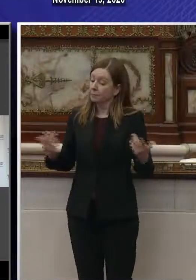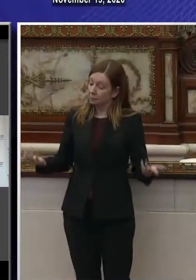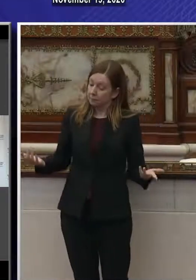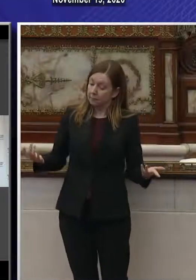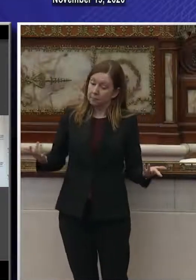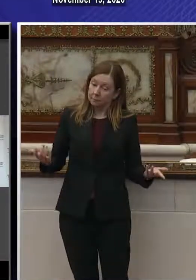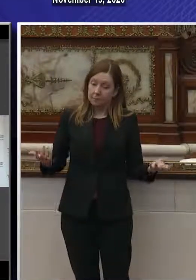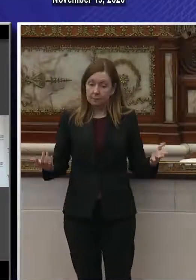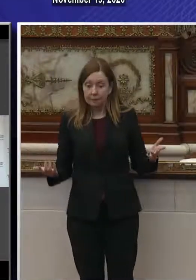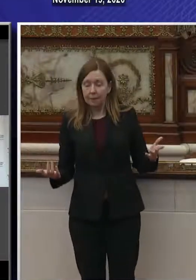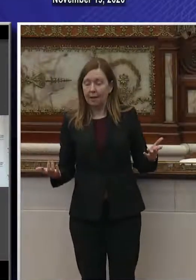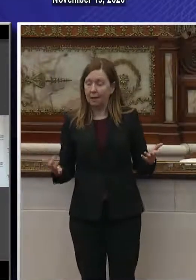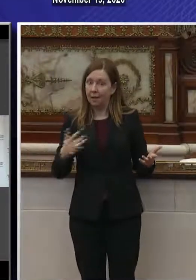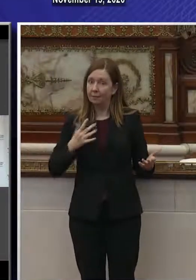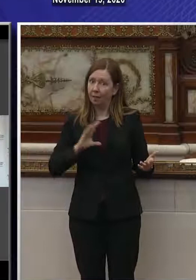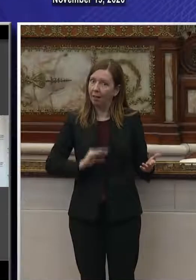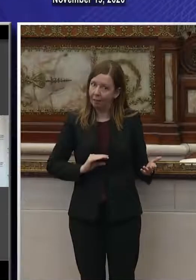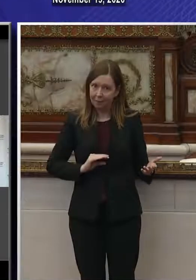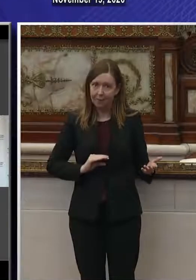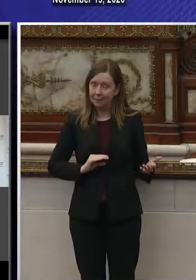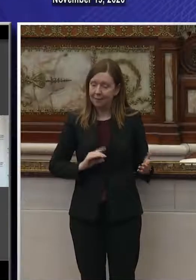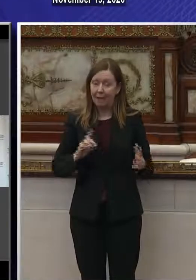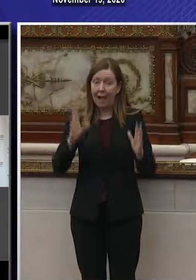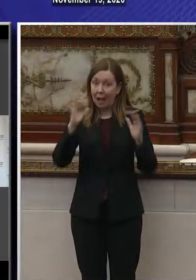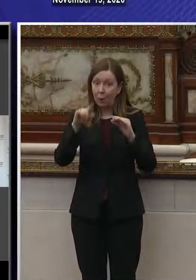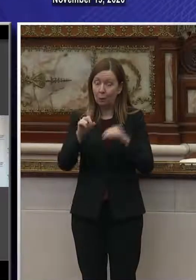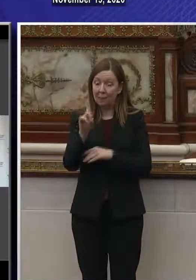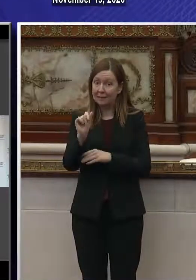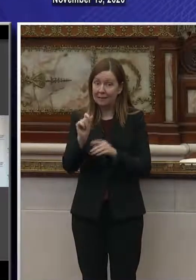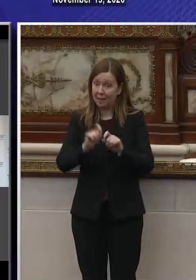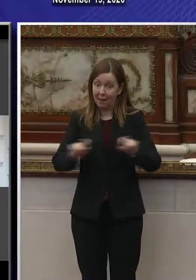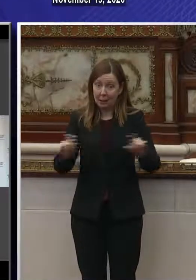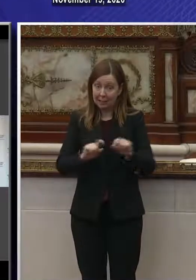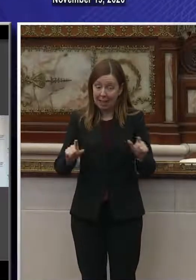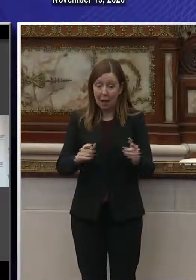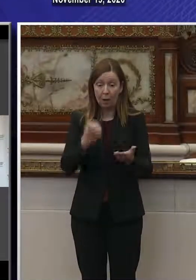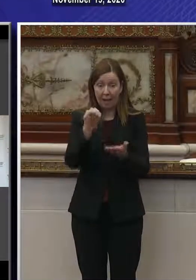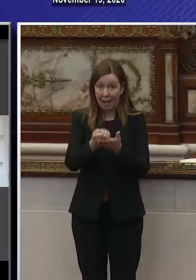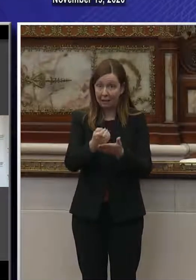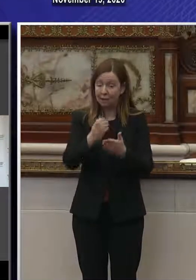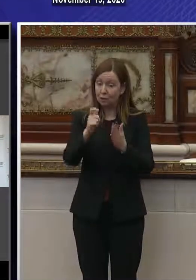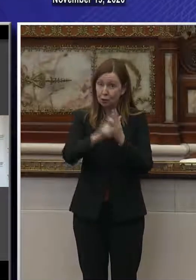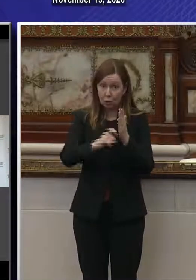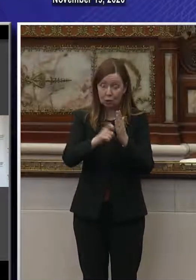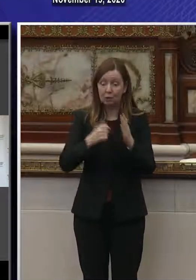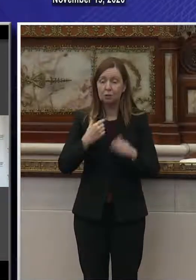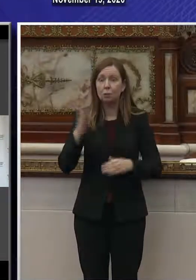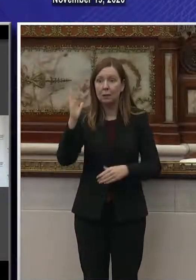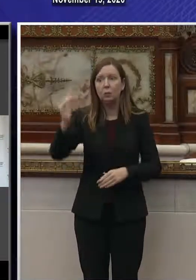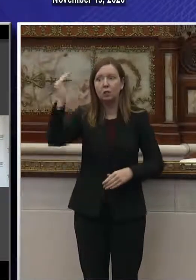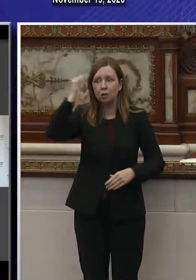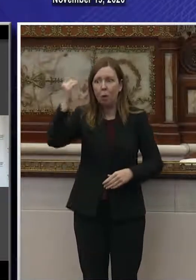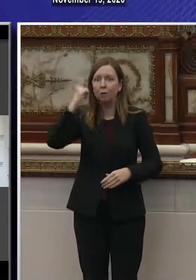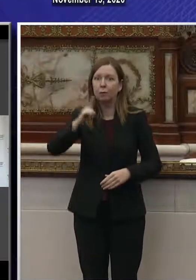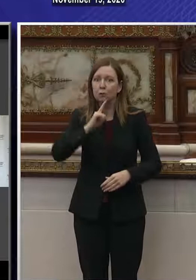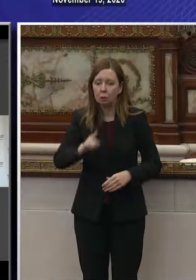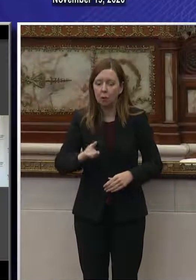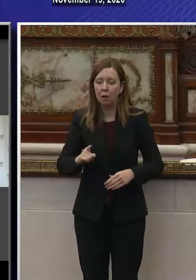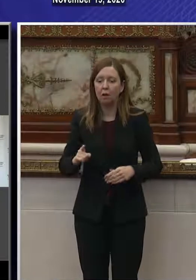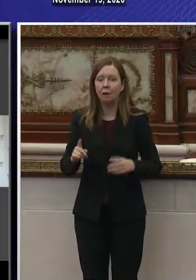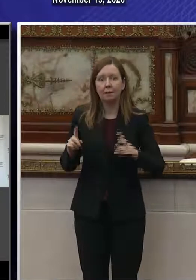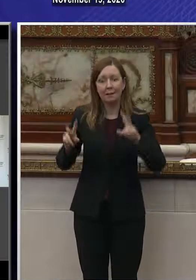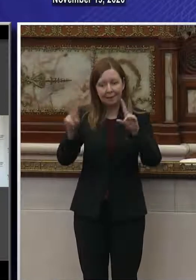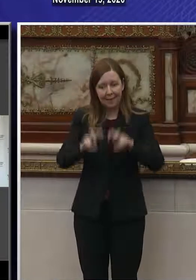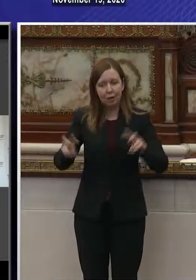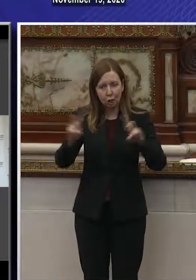I'm somewhat disheartened. I'm hoping when the data comes out in the evidence-based journals, we're going to know that they looked at